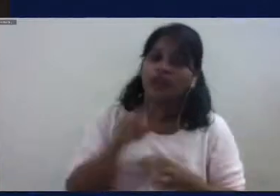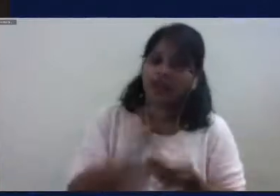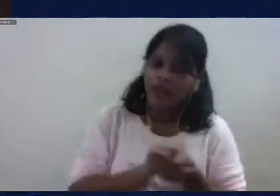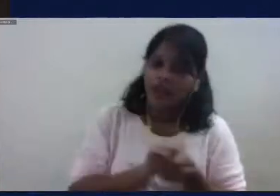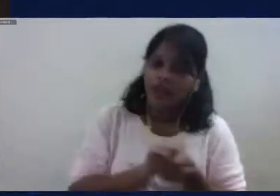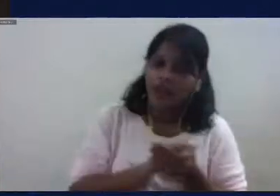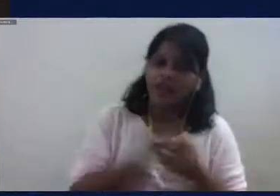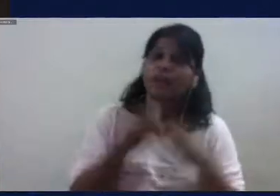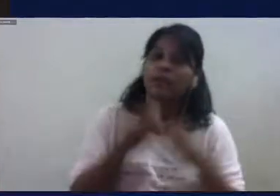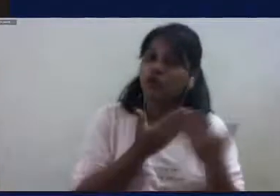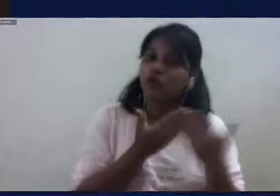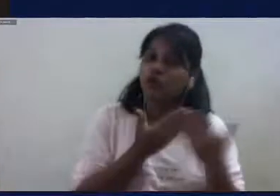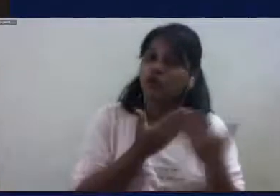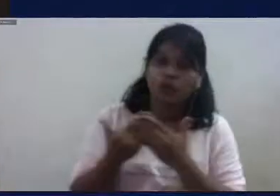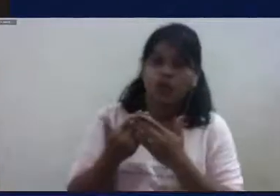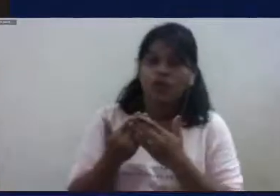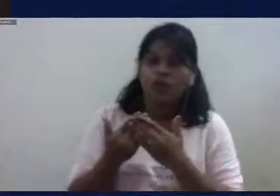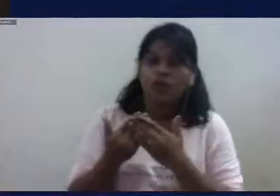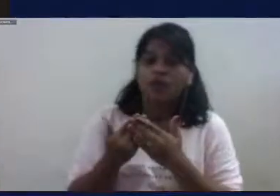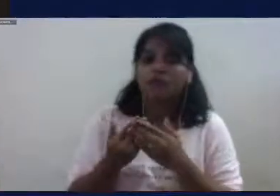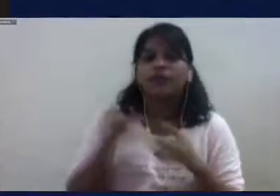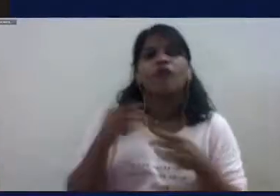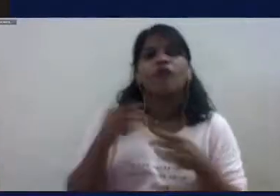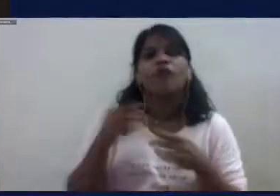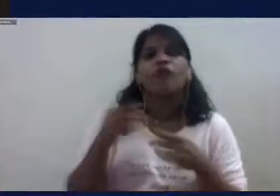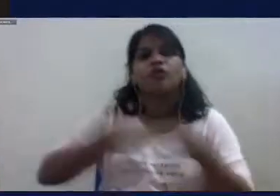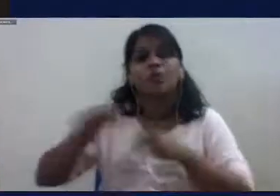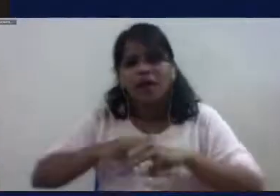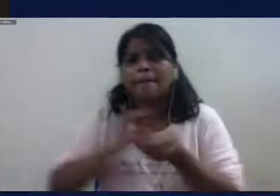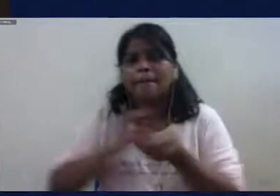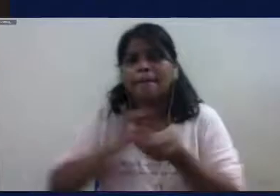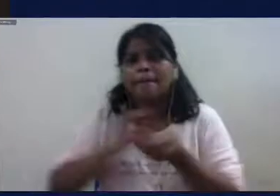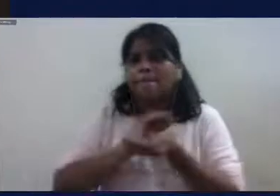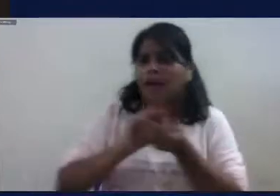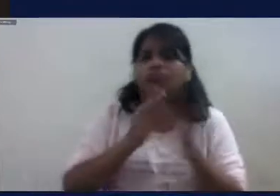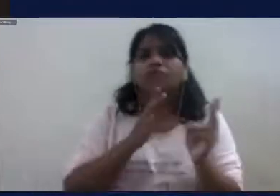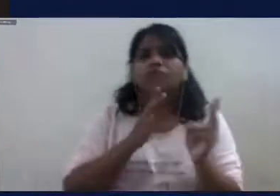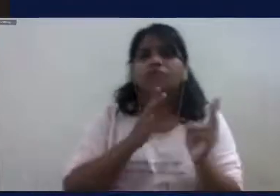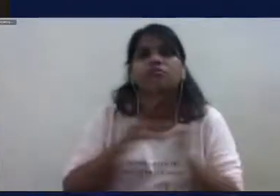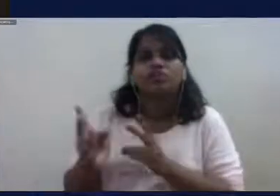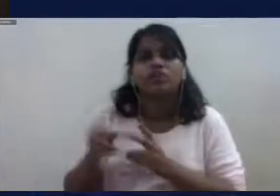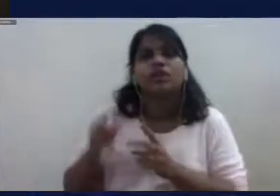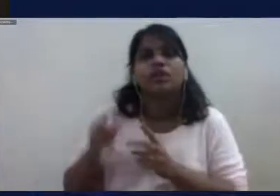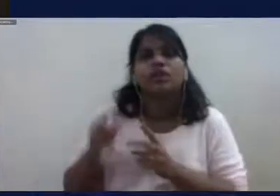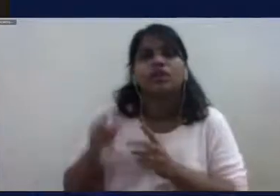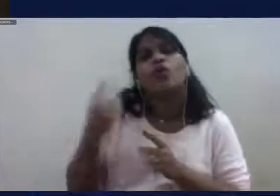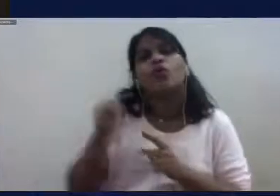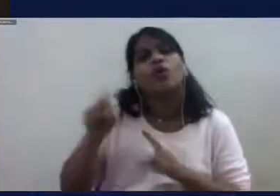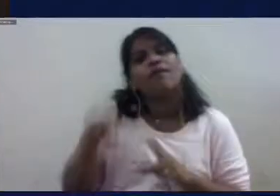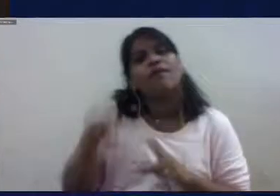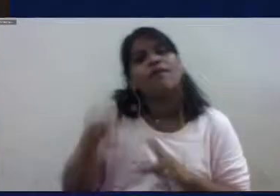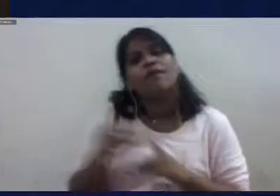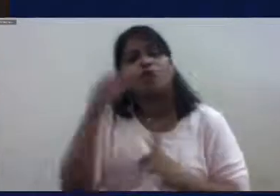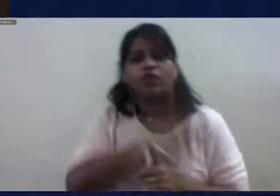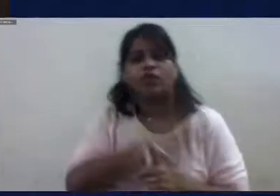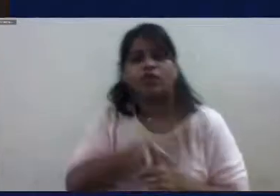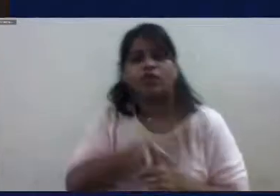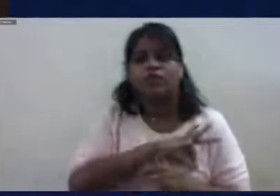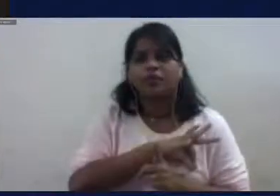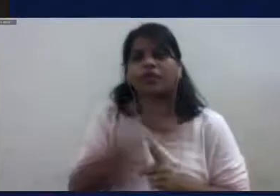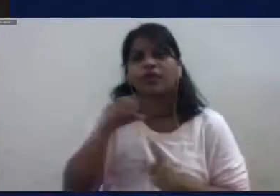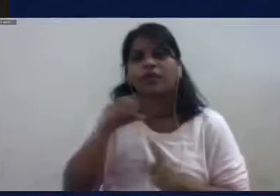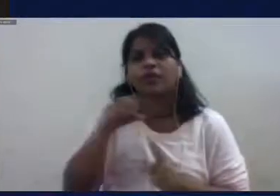up schools, K-12 schools. He has supermarkets, banks, so on and so forth. And not only that, he's quite profitable too. They are now